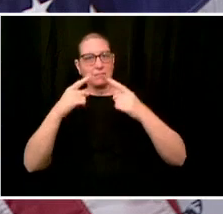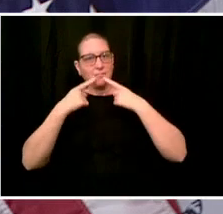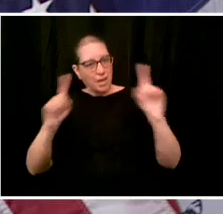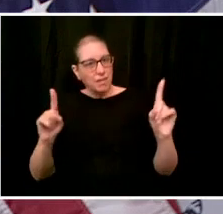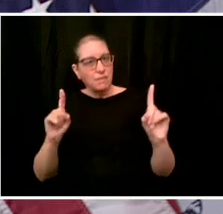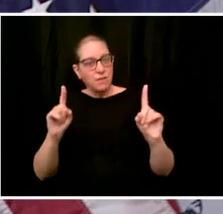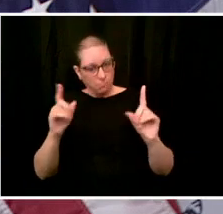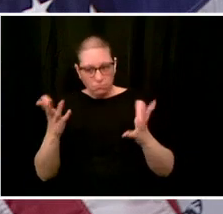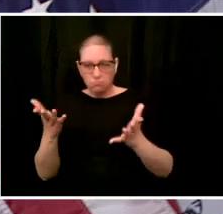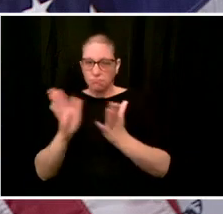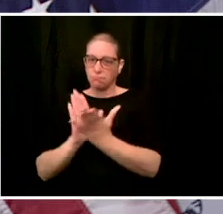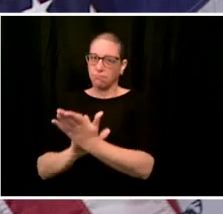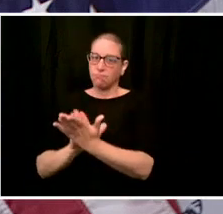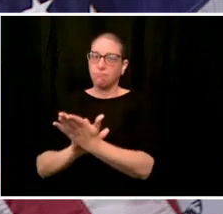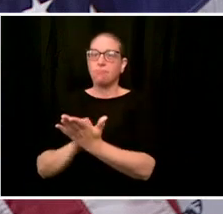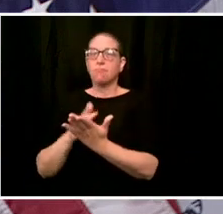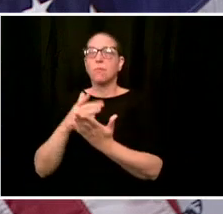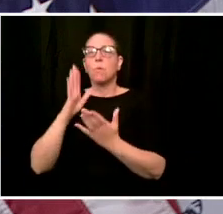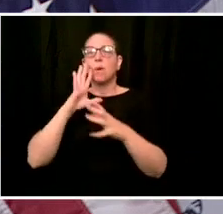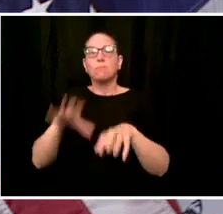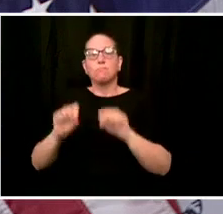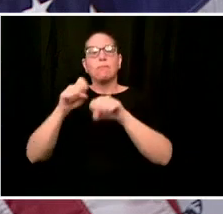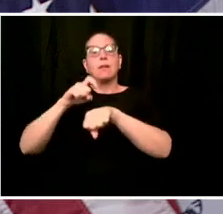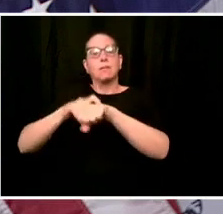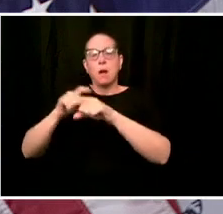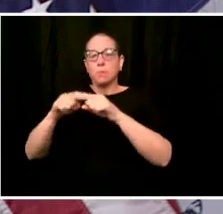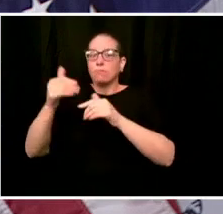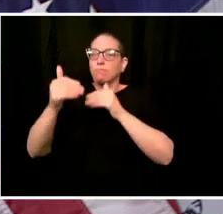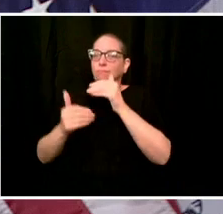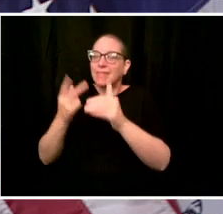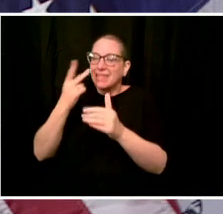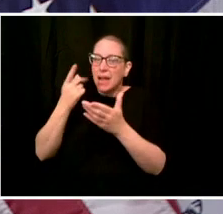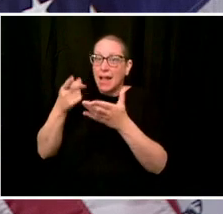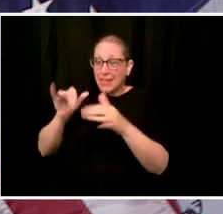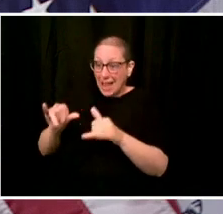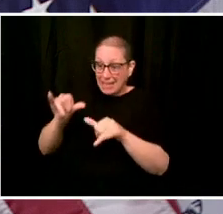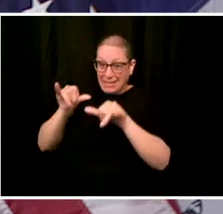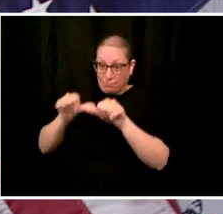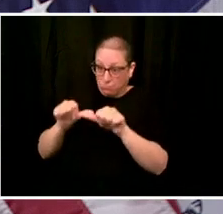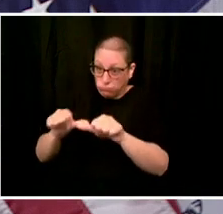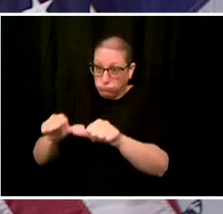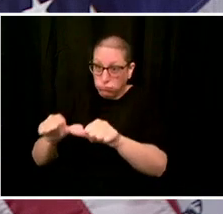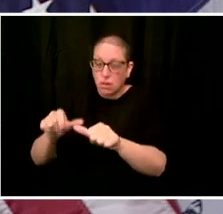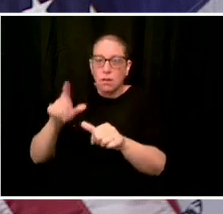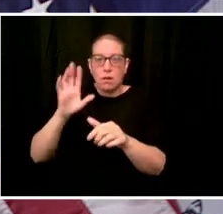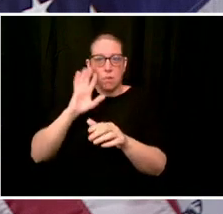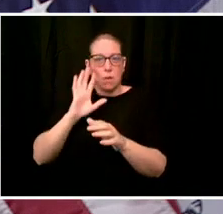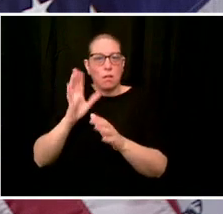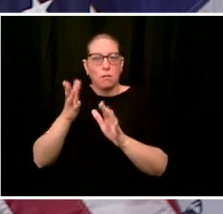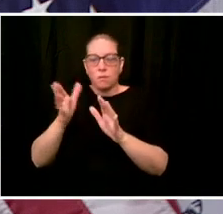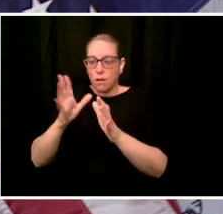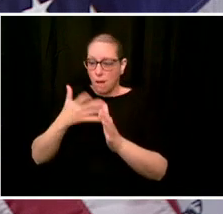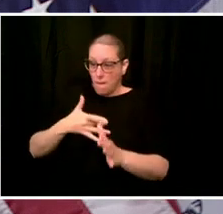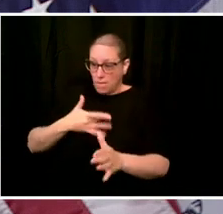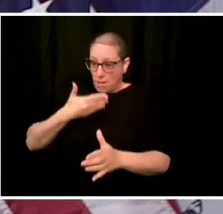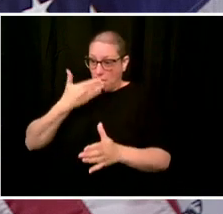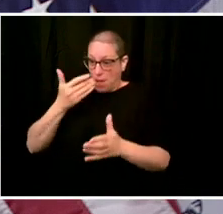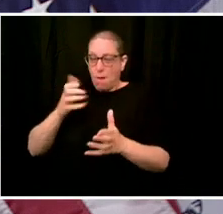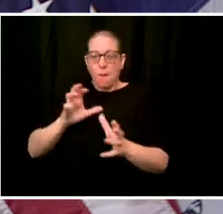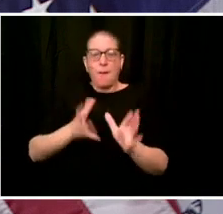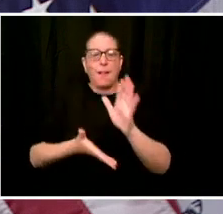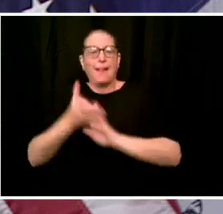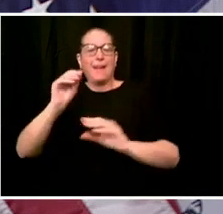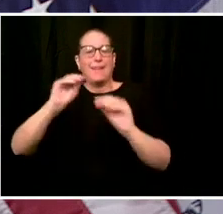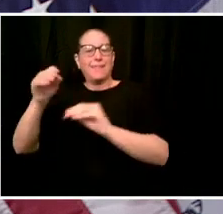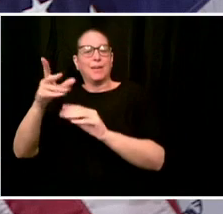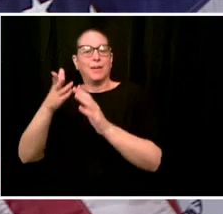in the sense of stay in. And that's going to tell us a lot more. But even this level of engagement is